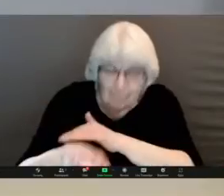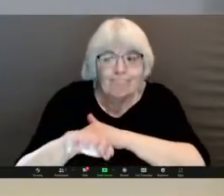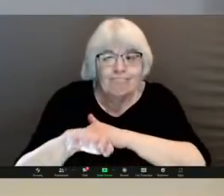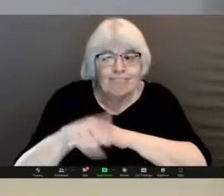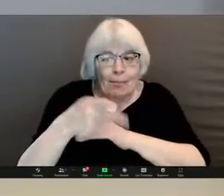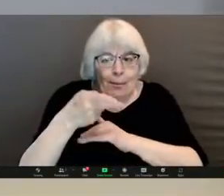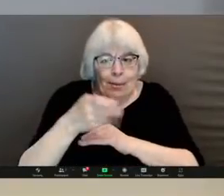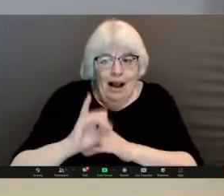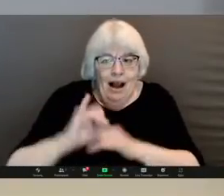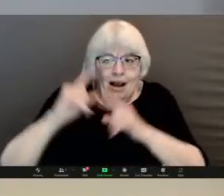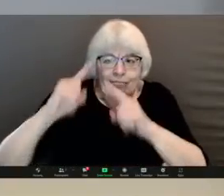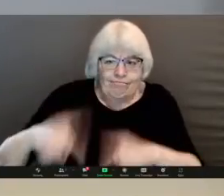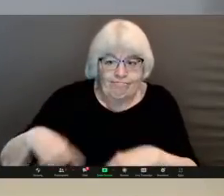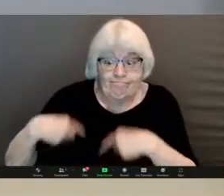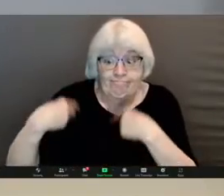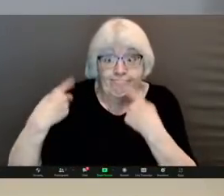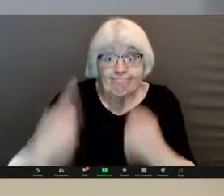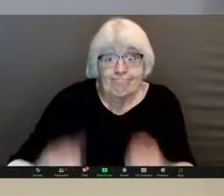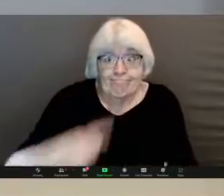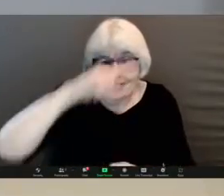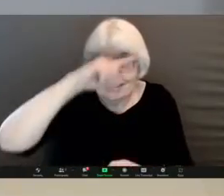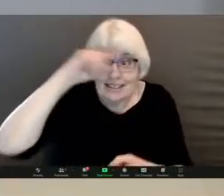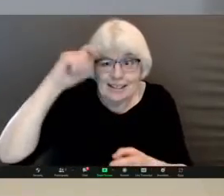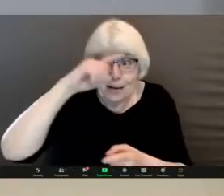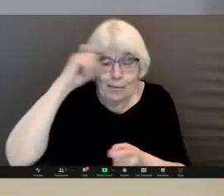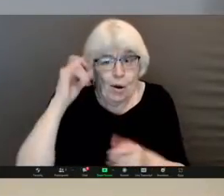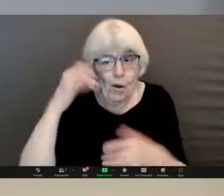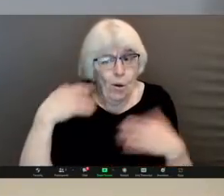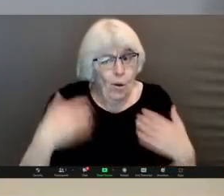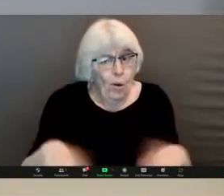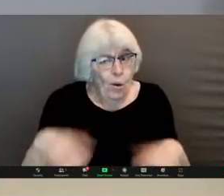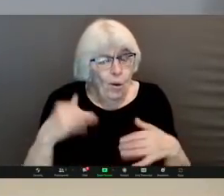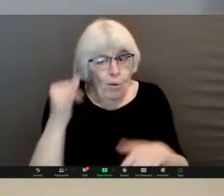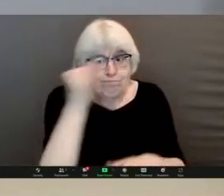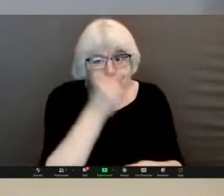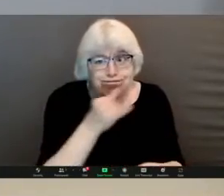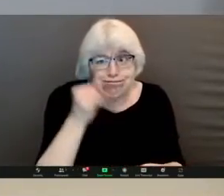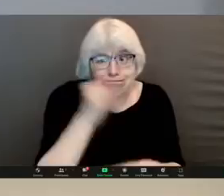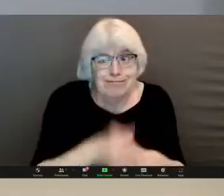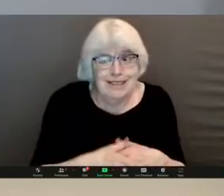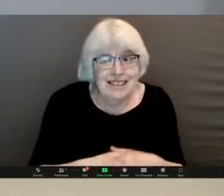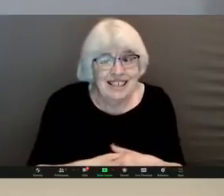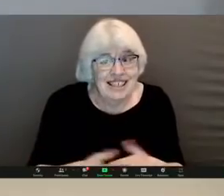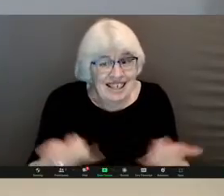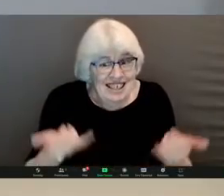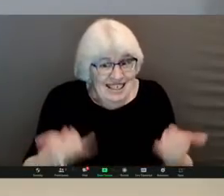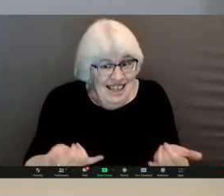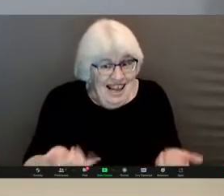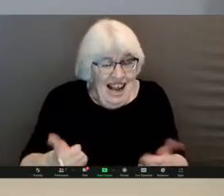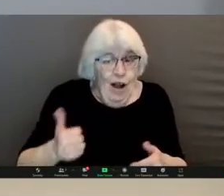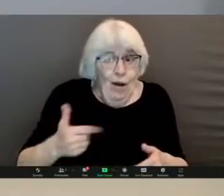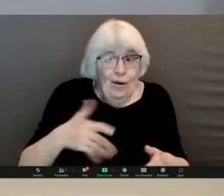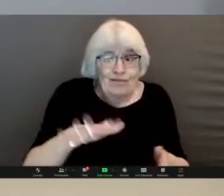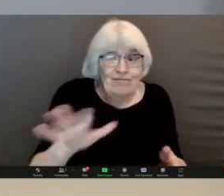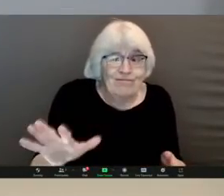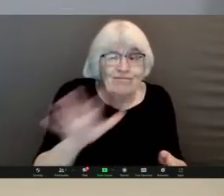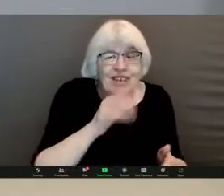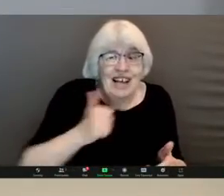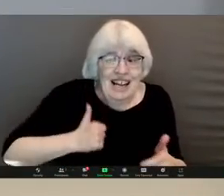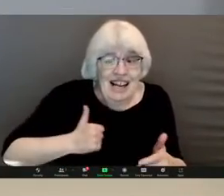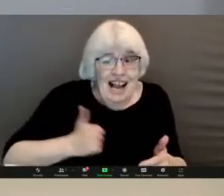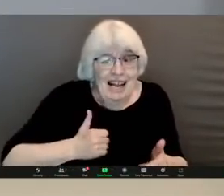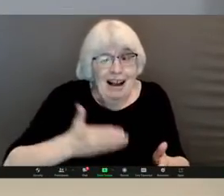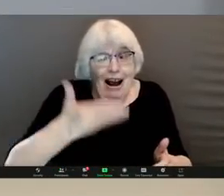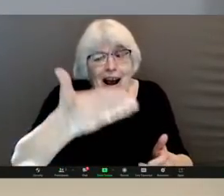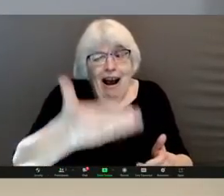Canada opened its borders today to international vaccinated travelers. Can you lay out, I guess, what the rules are for those travelers coming to PEI